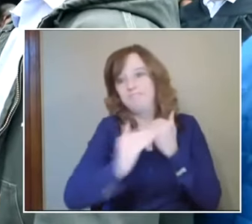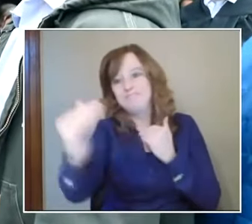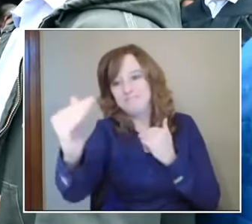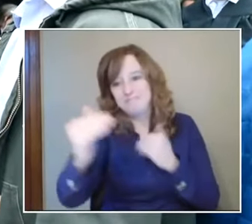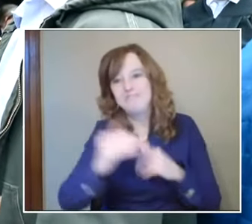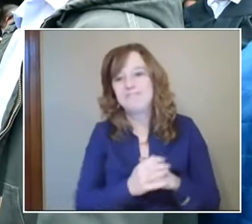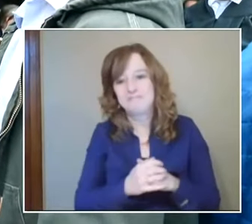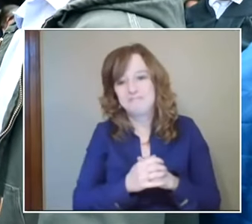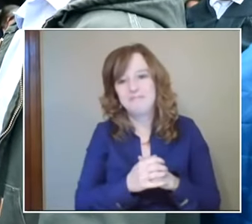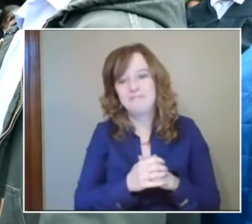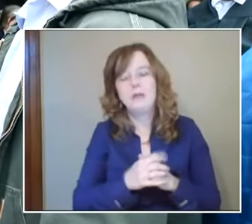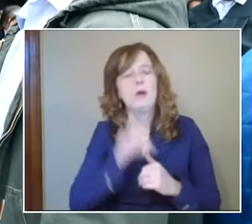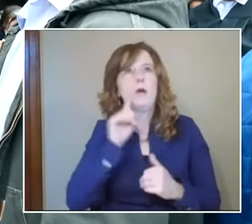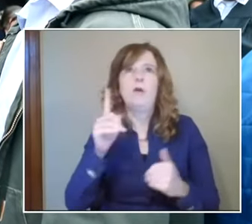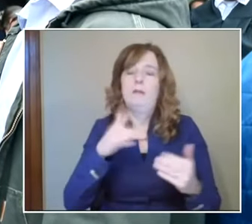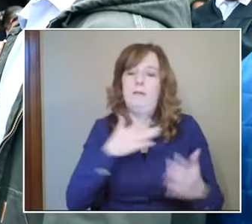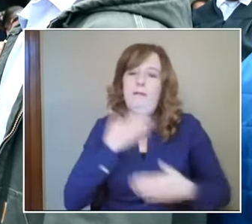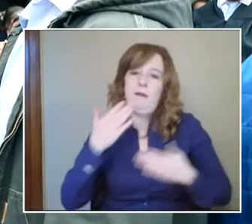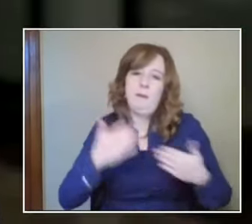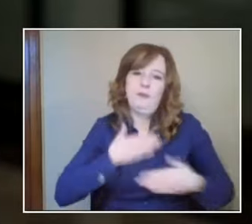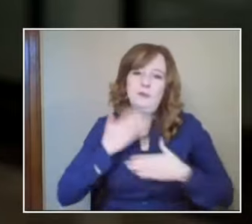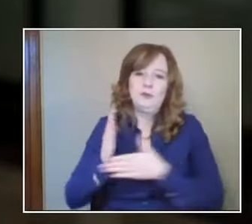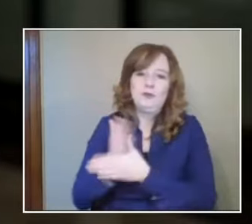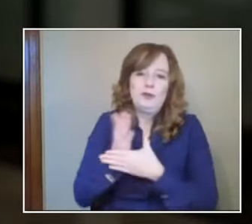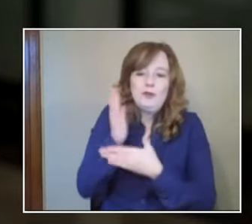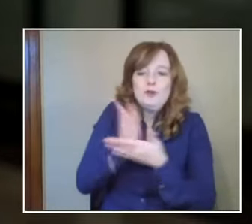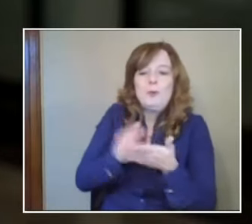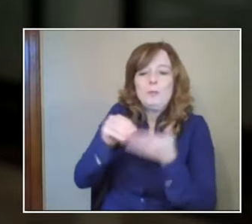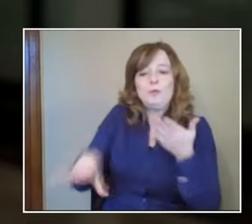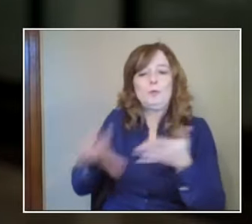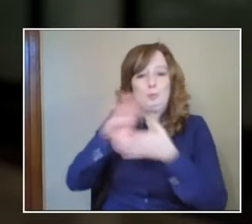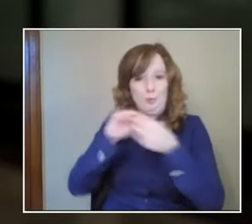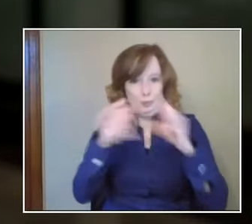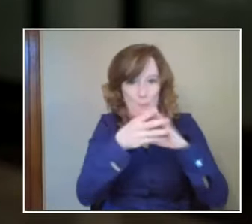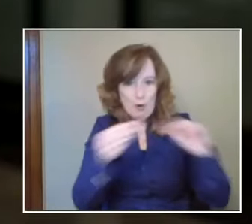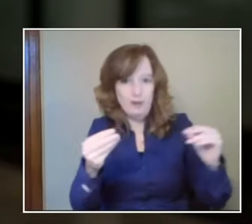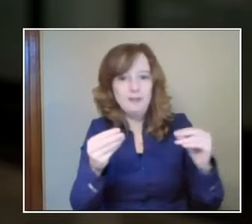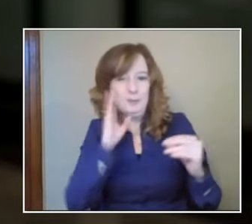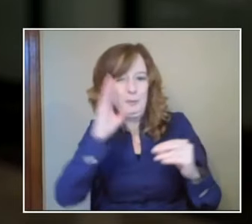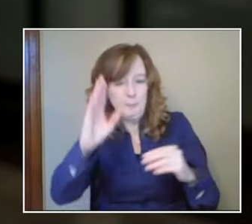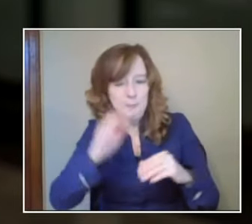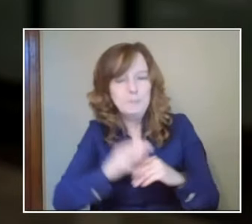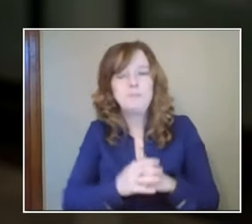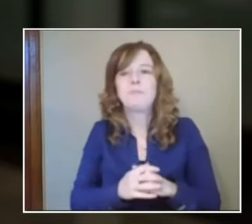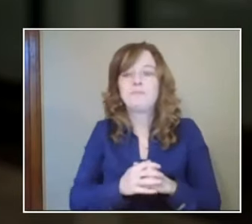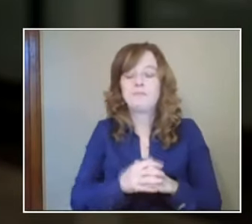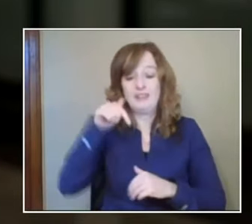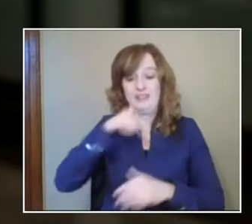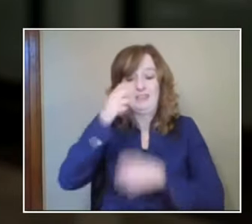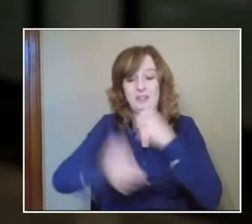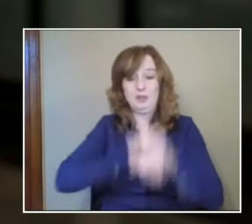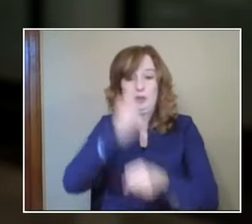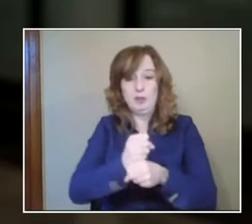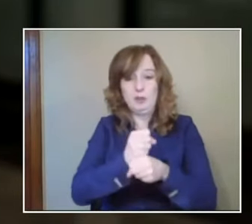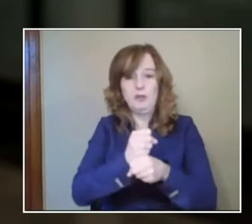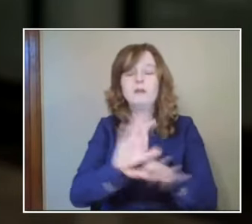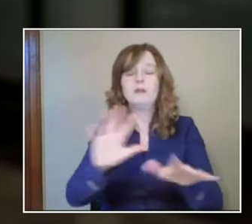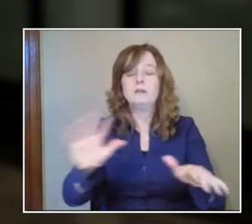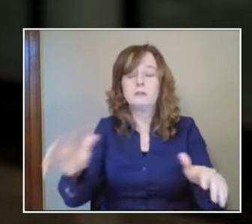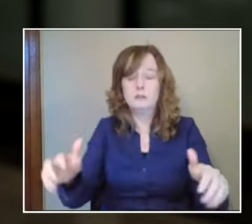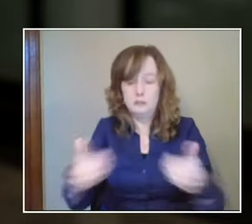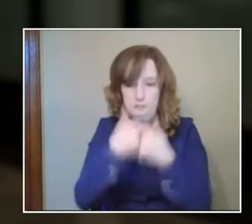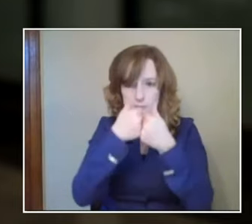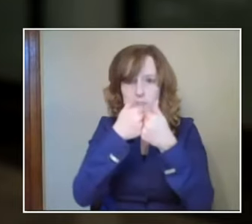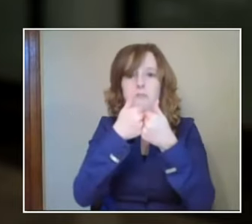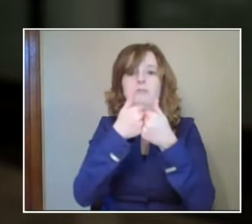with you today. 2020 has been a tremendously challenging year, And that makes this recognition of